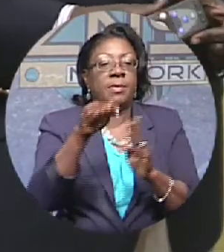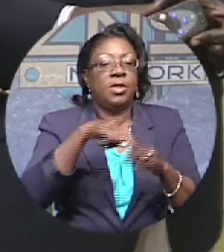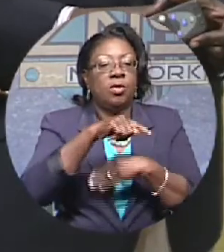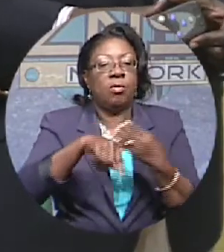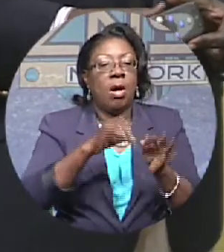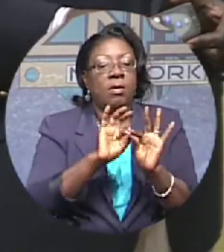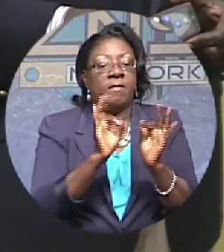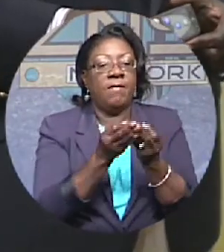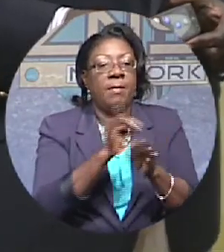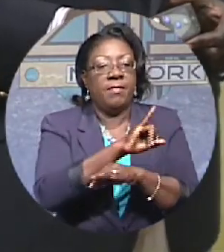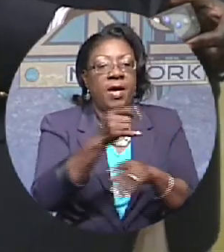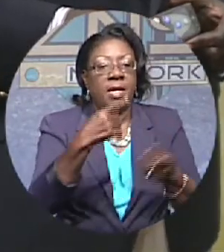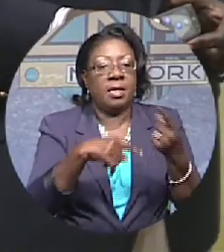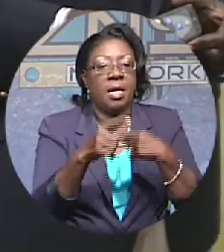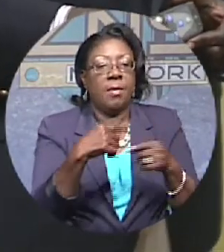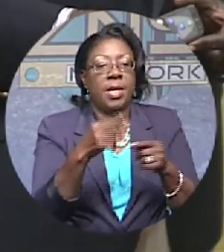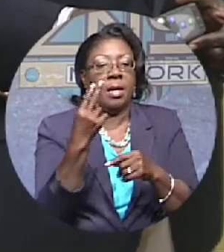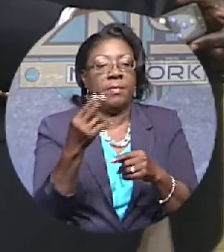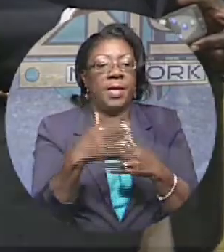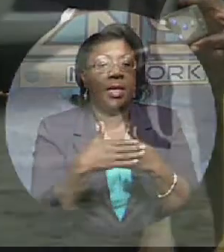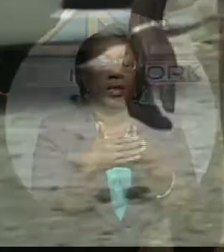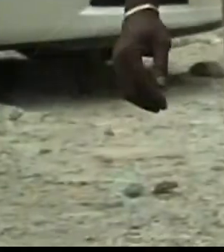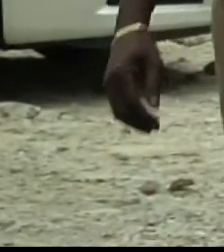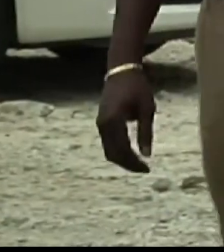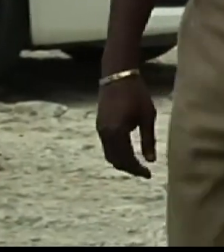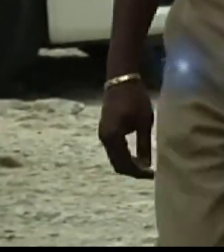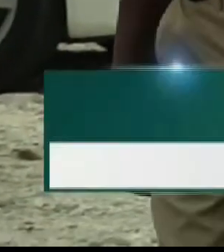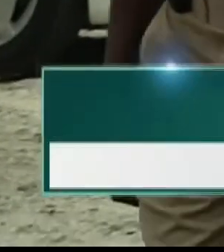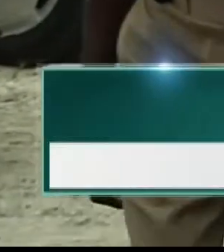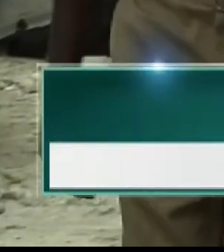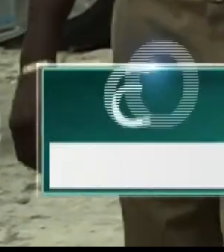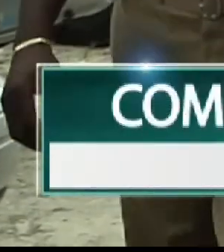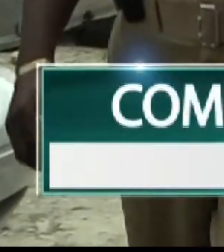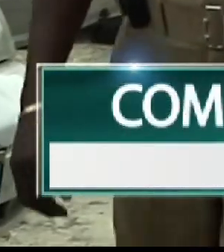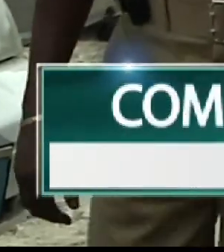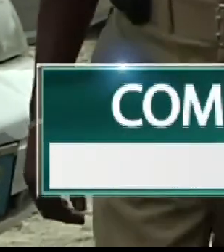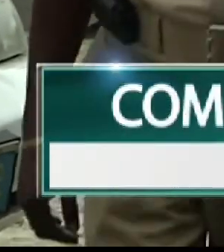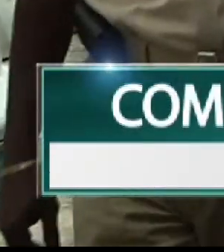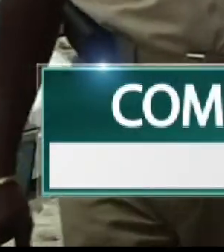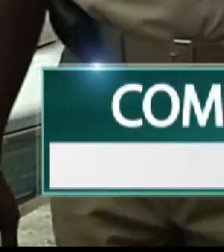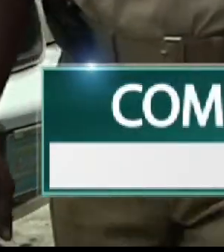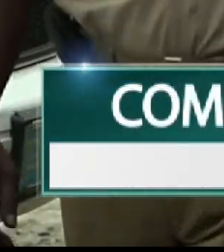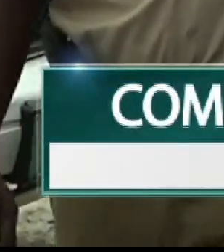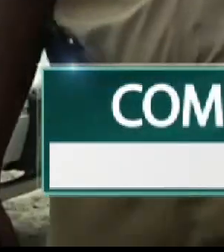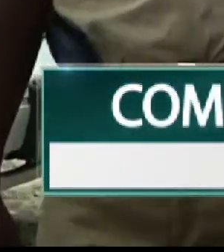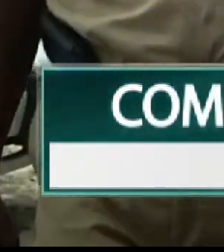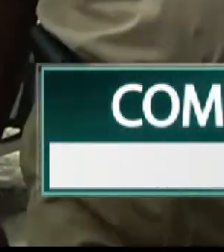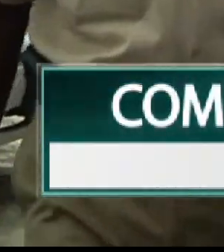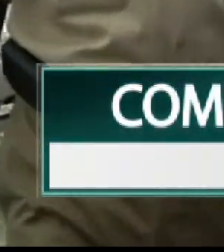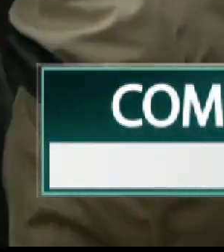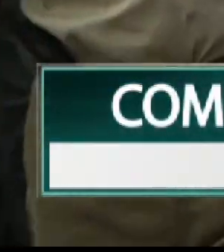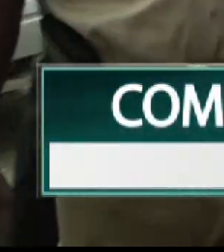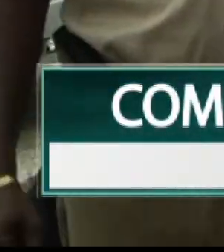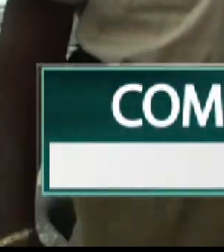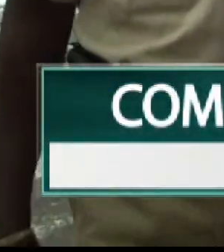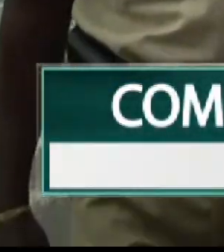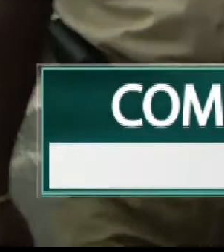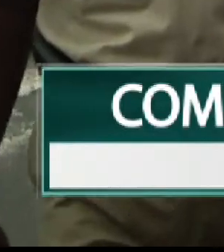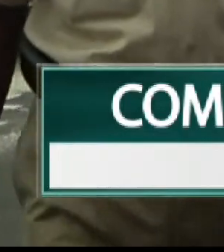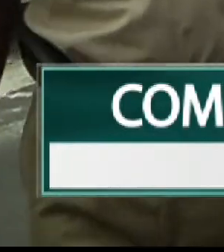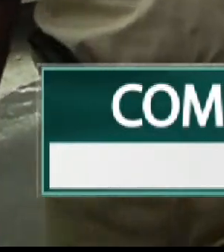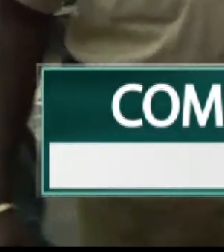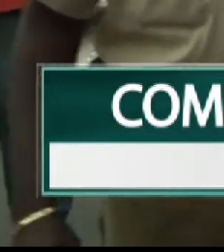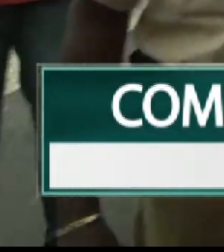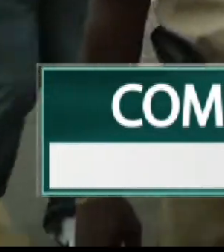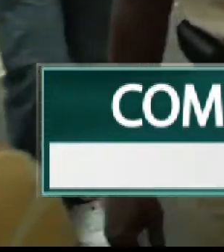family violence, travel and boating forecast is still to come. Well, straight ahead, a 23-year-old man in court today. You won't believe the